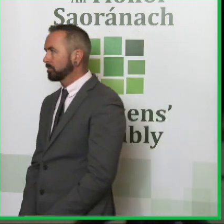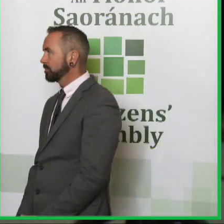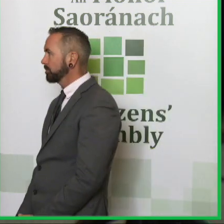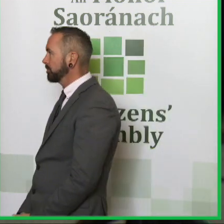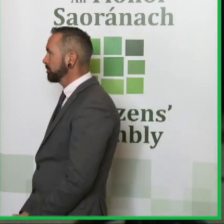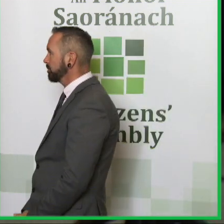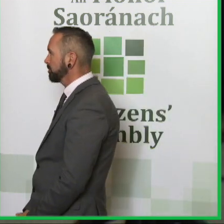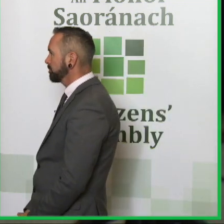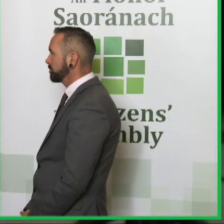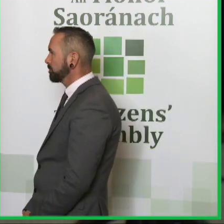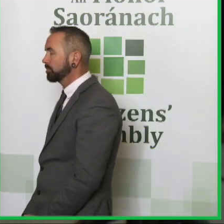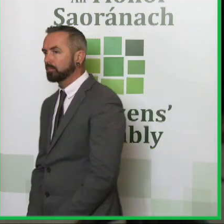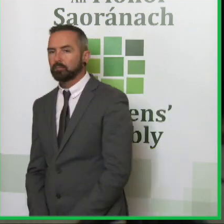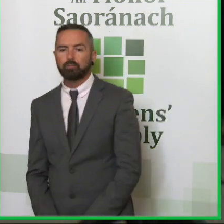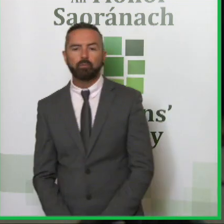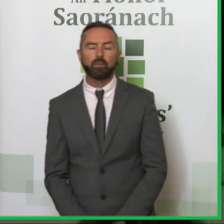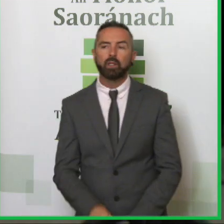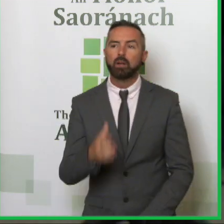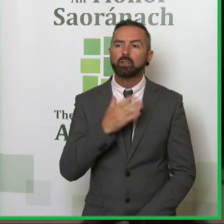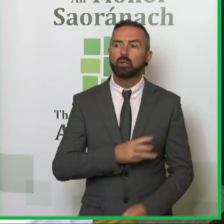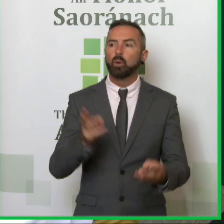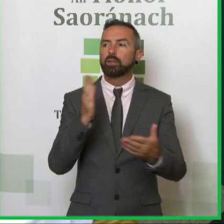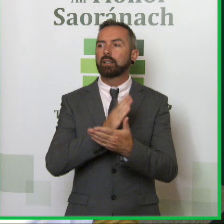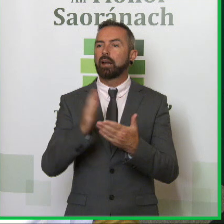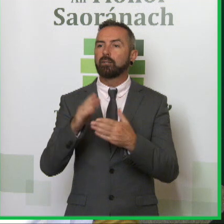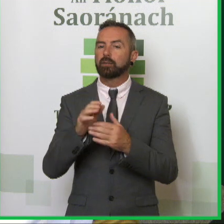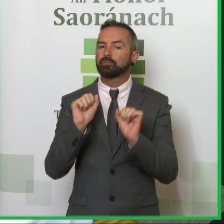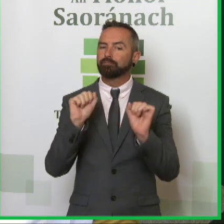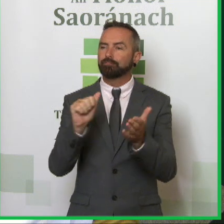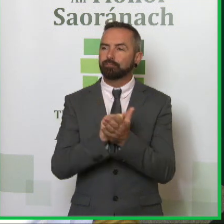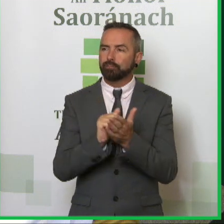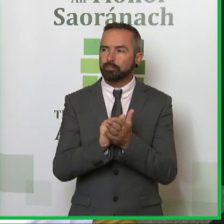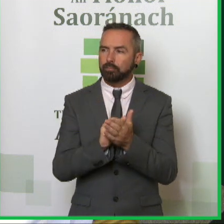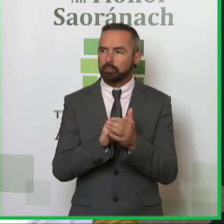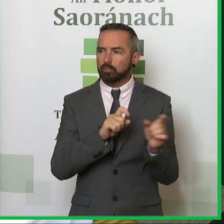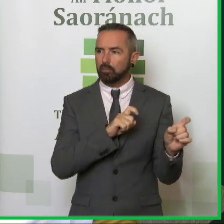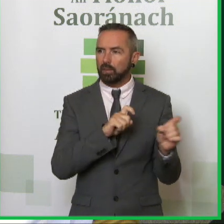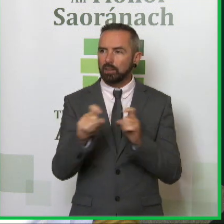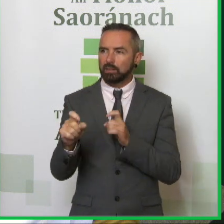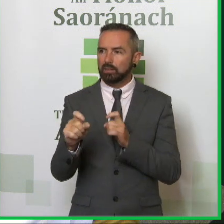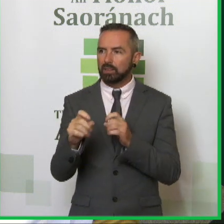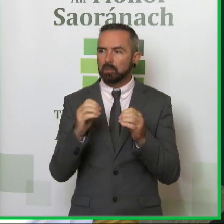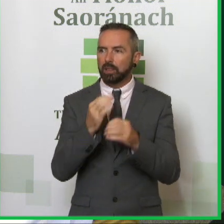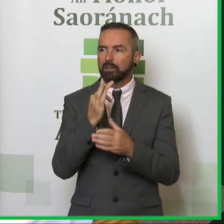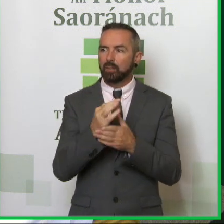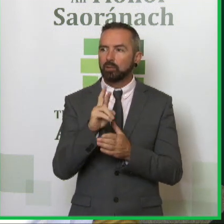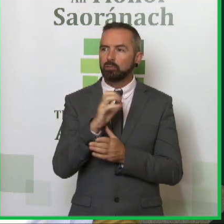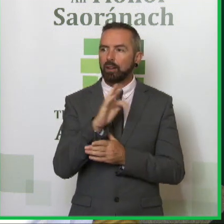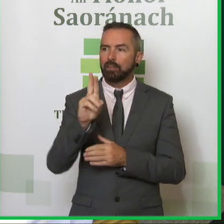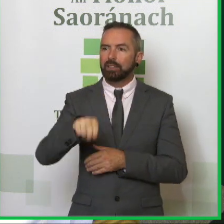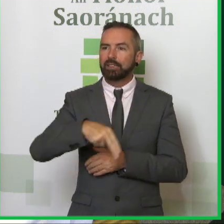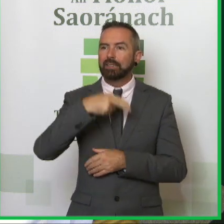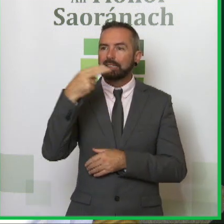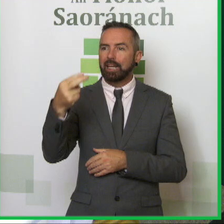Sorry, could I just make a clarification? On the printed ballot paper that you have, there's still the appearance of several references to the next National Drug